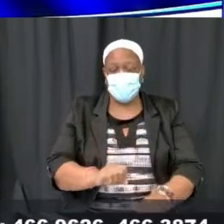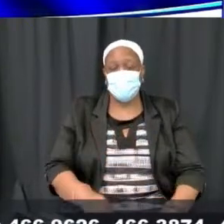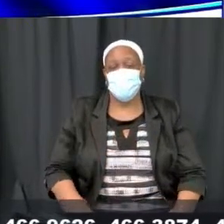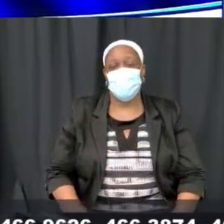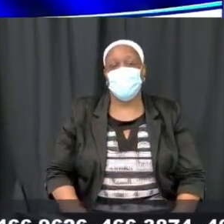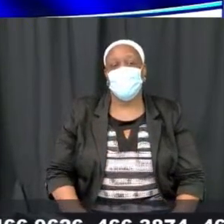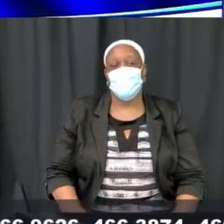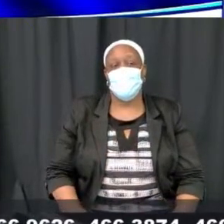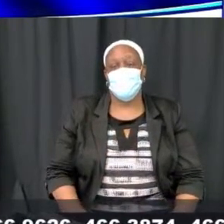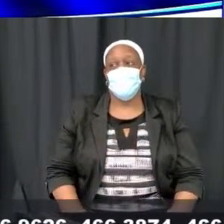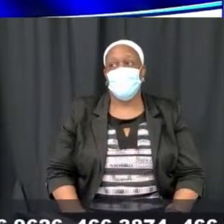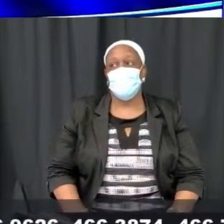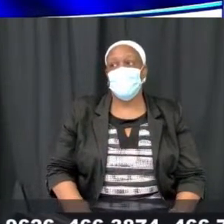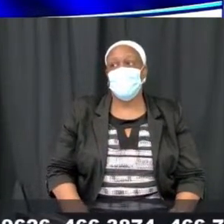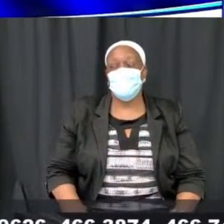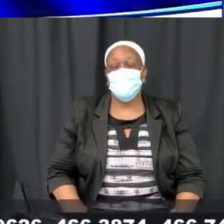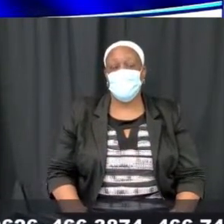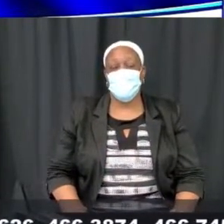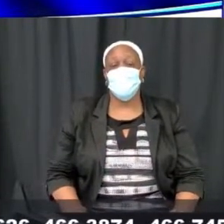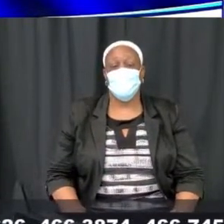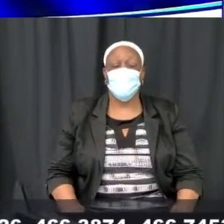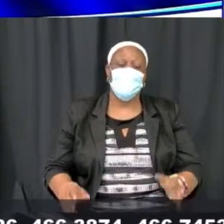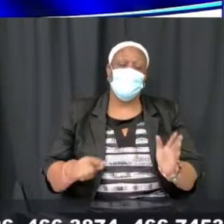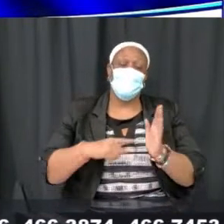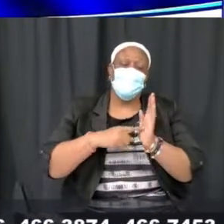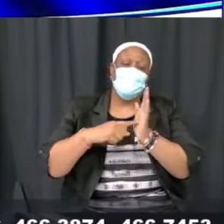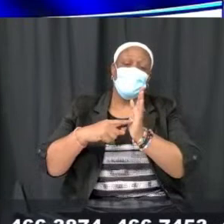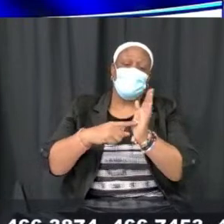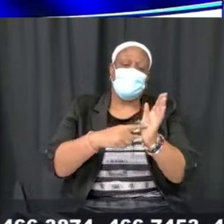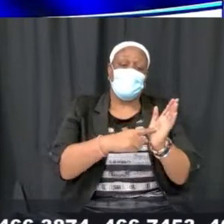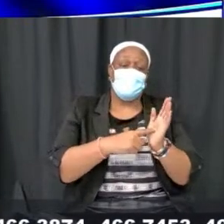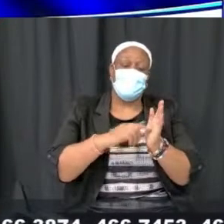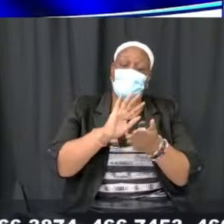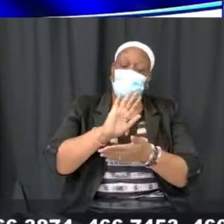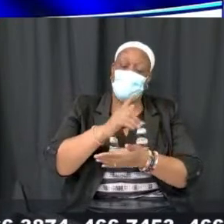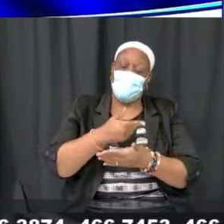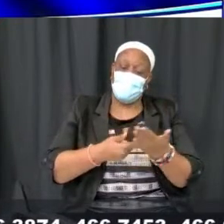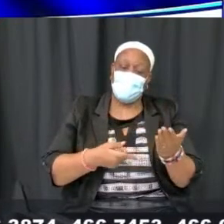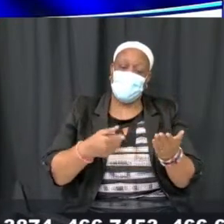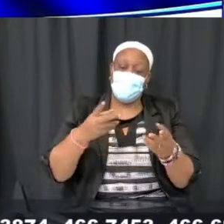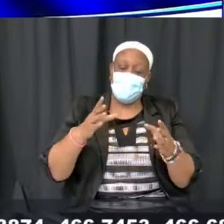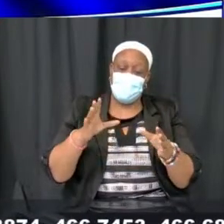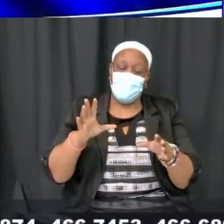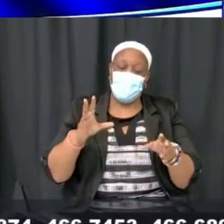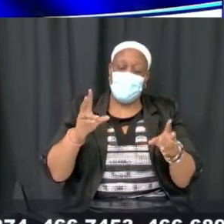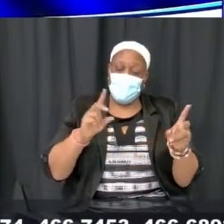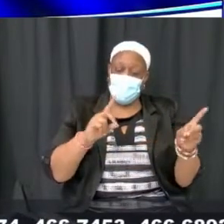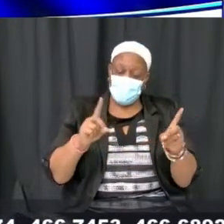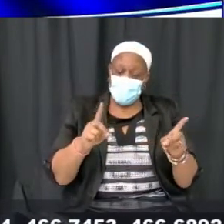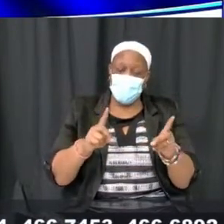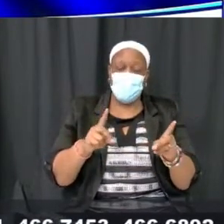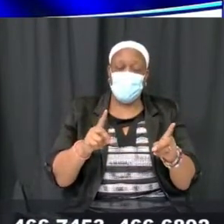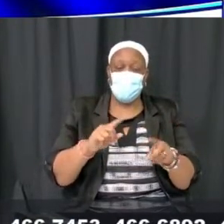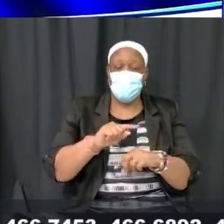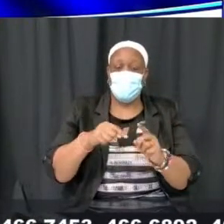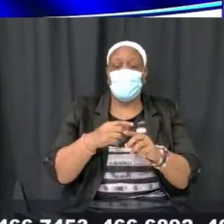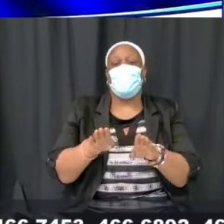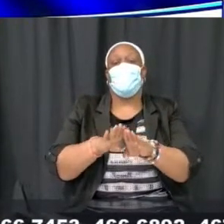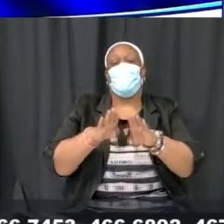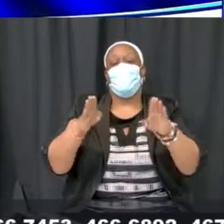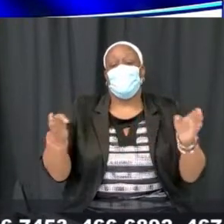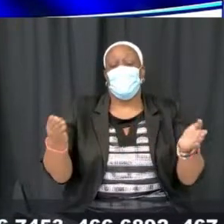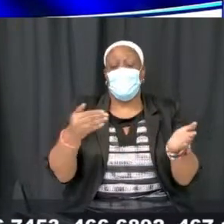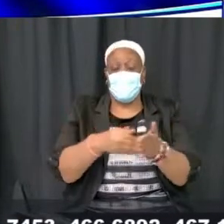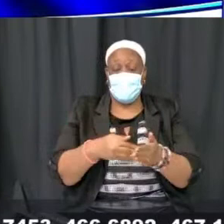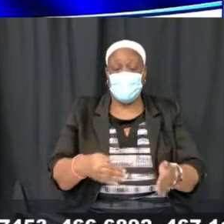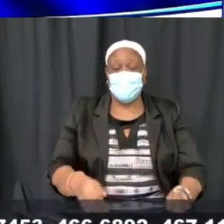delivering their roadmap to recovery plan to us in terms of reopening, and to them we commend them.